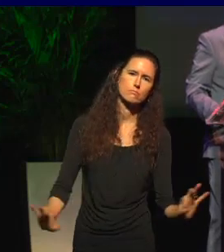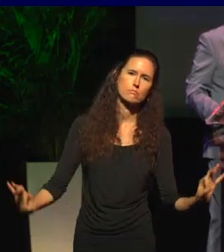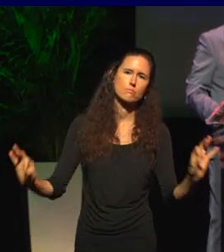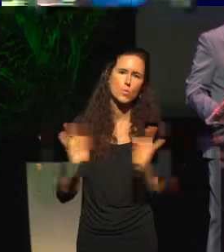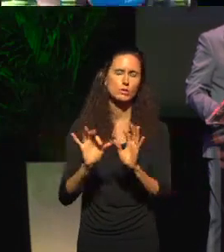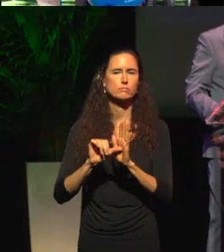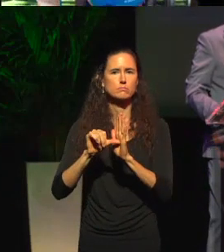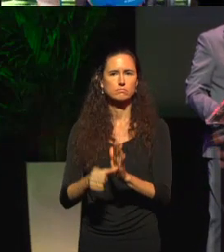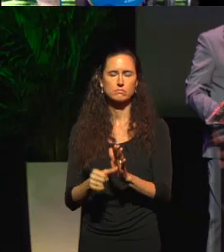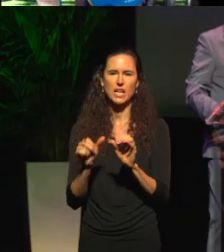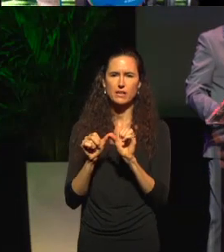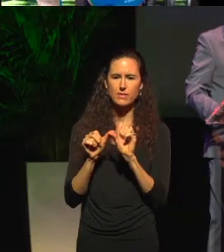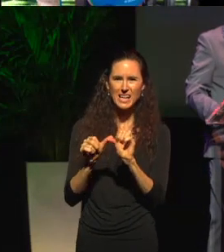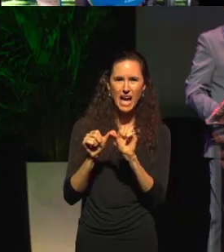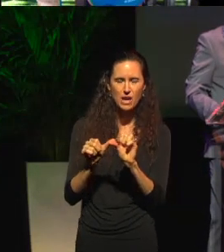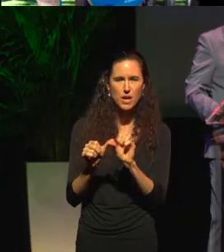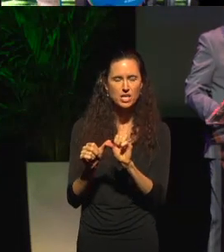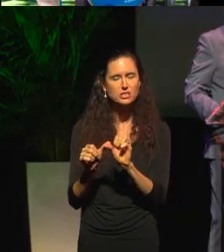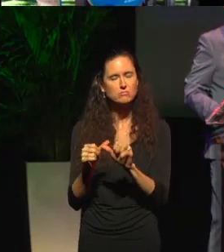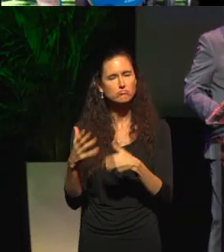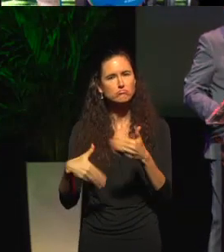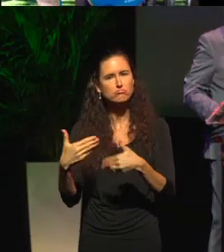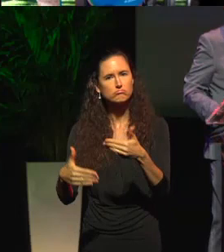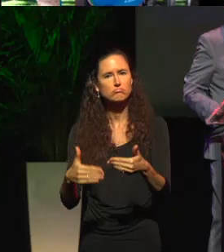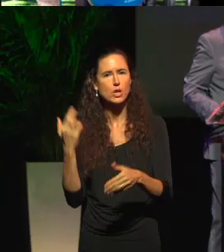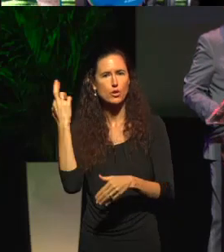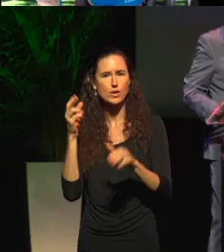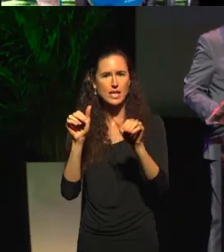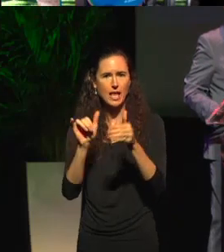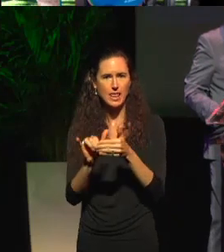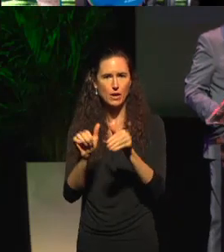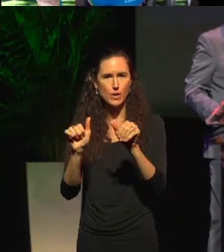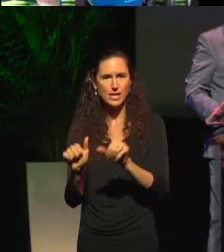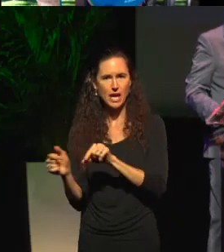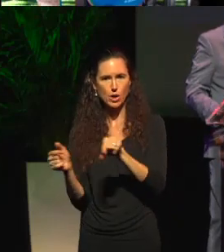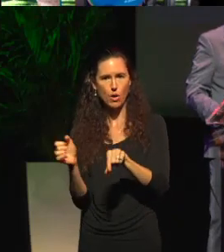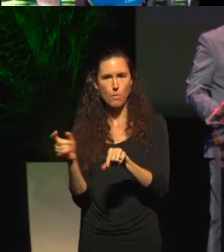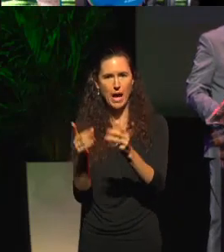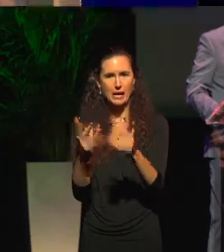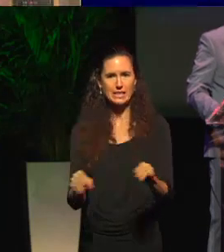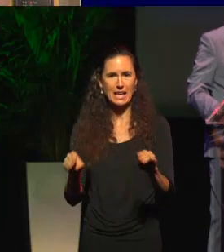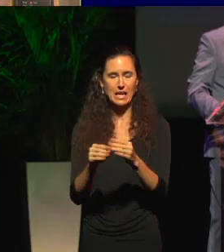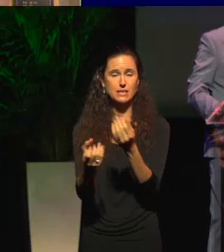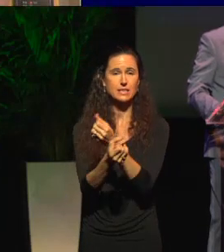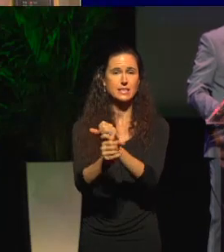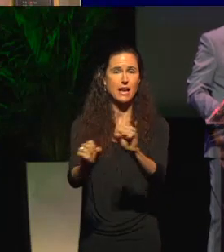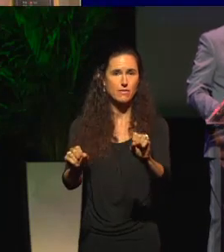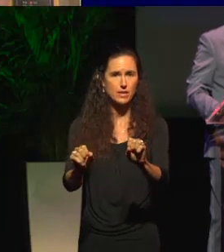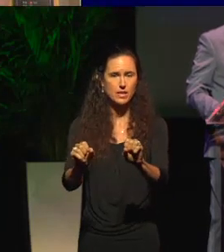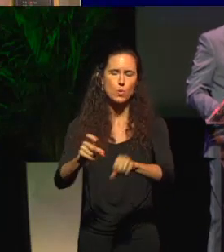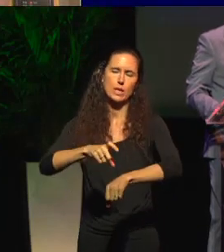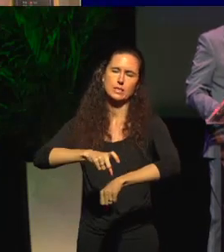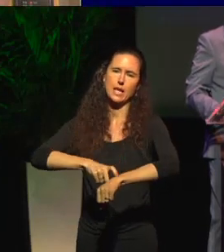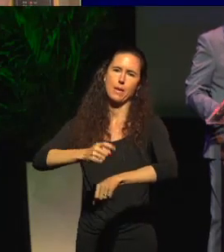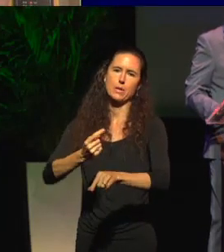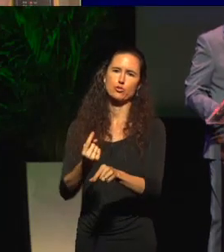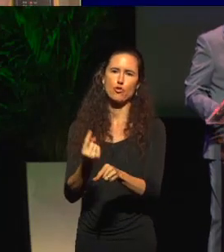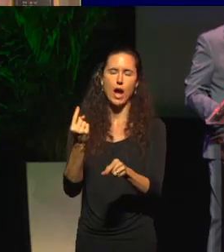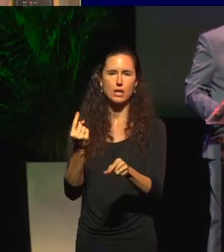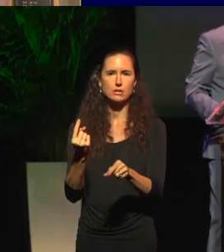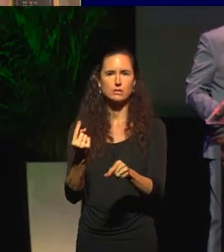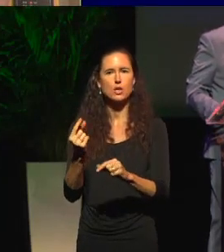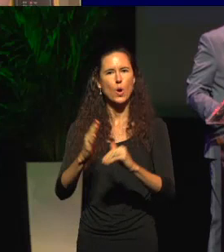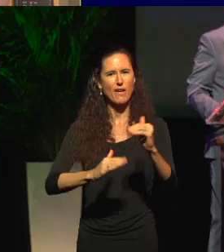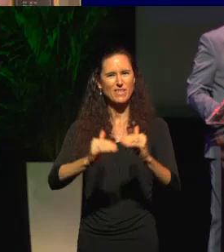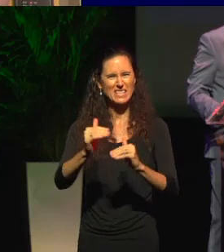us going. They are the reason that we will be able to return safely when the time is right. To our facilities